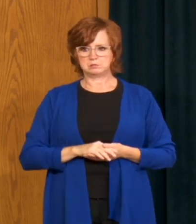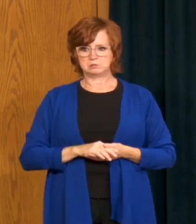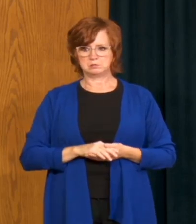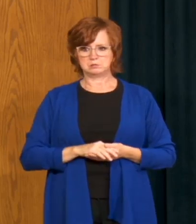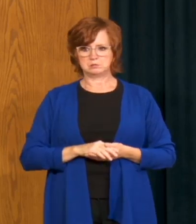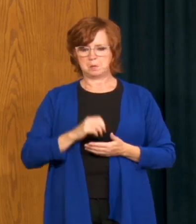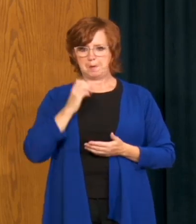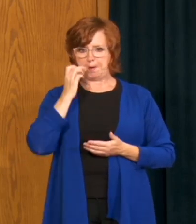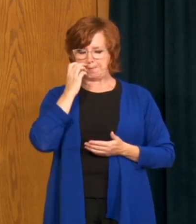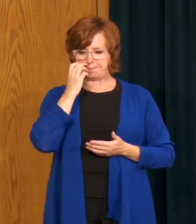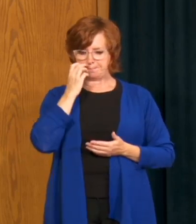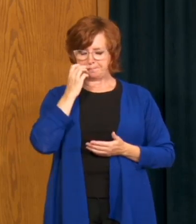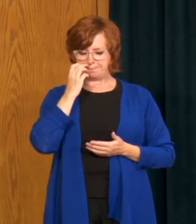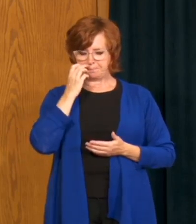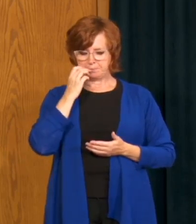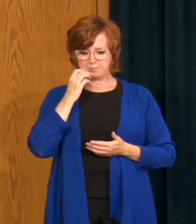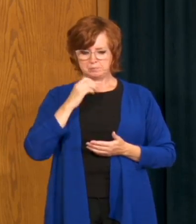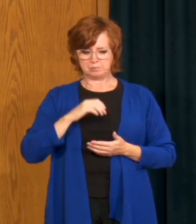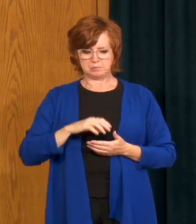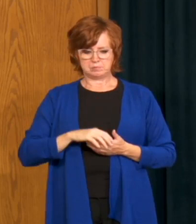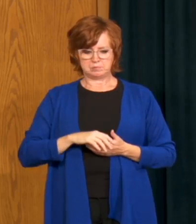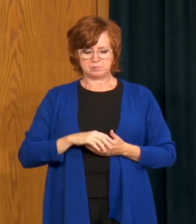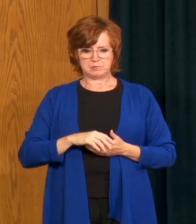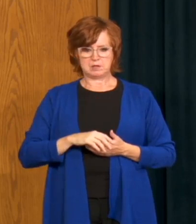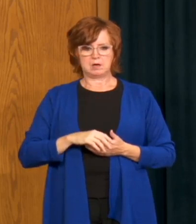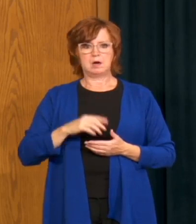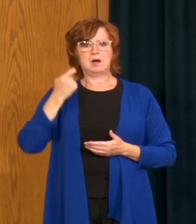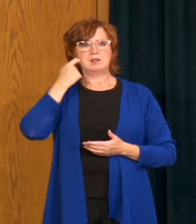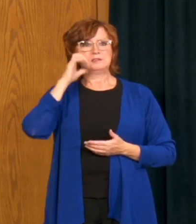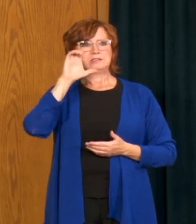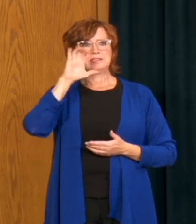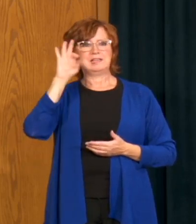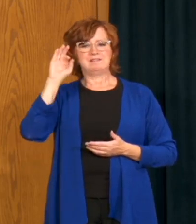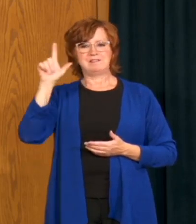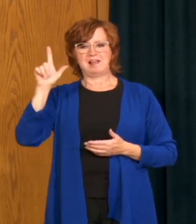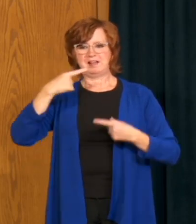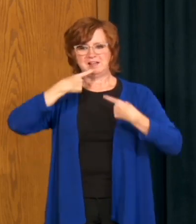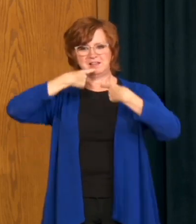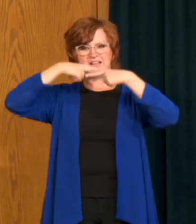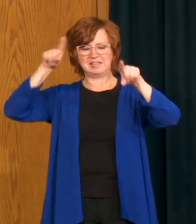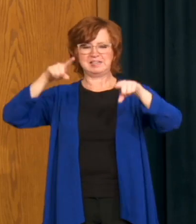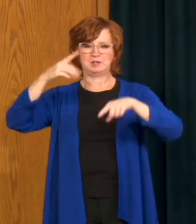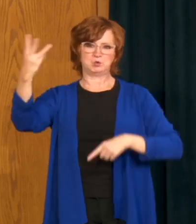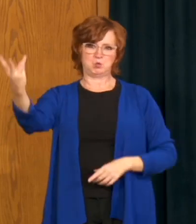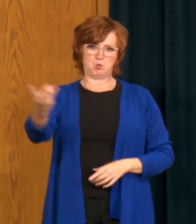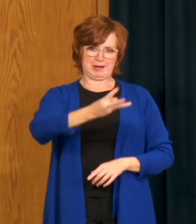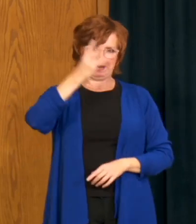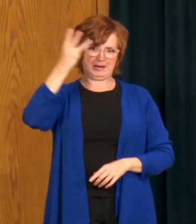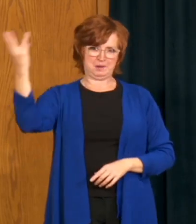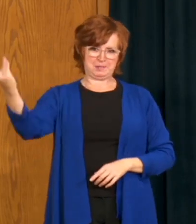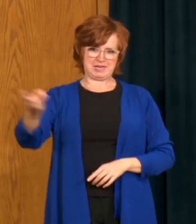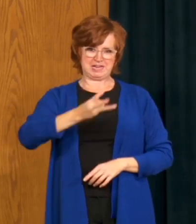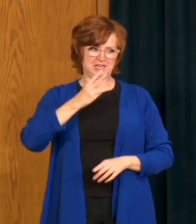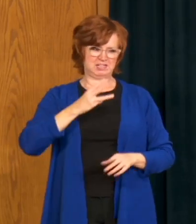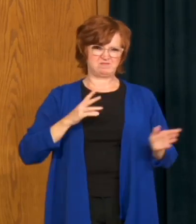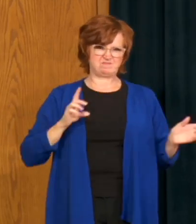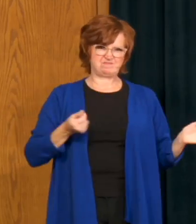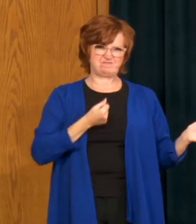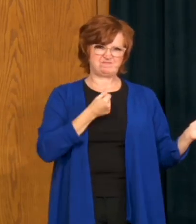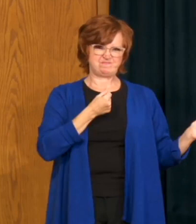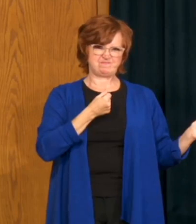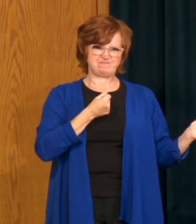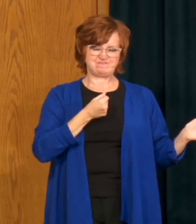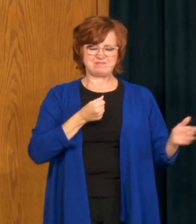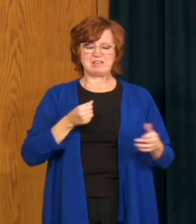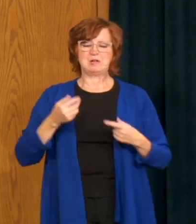Winnipeg has been awarded the hub city on a tentative basis, being pending final approval